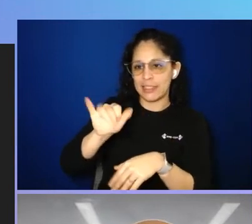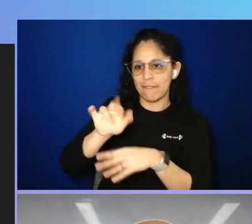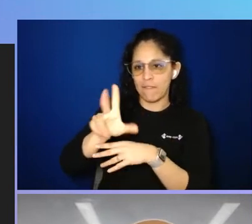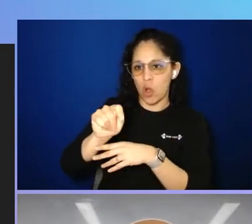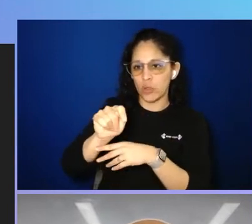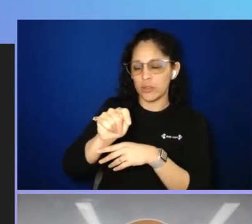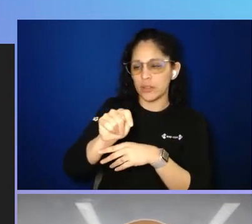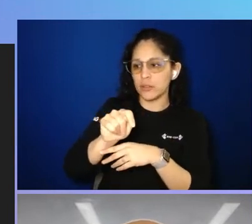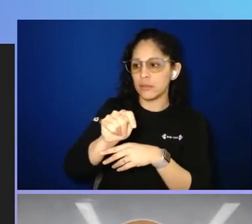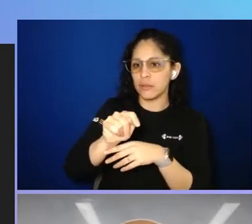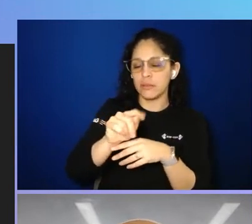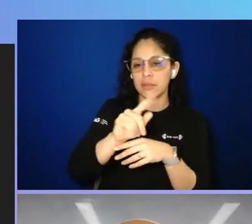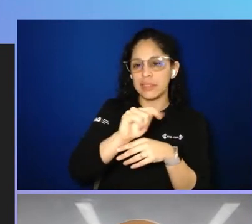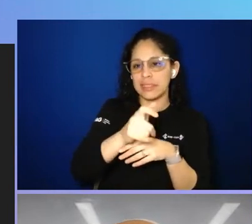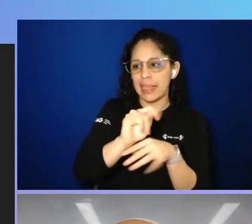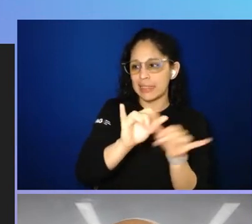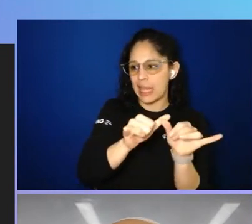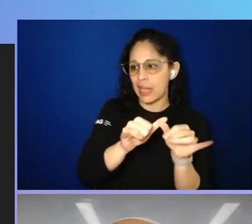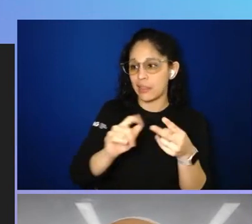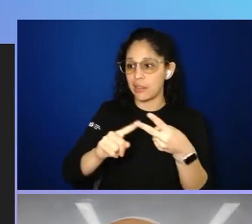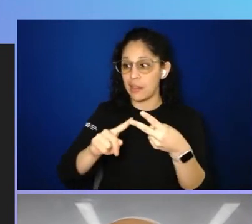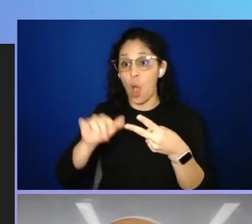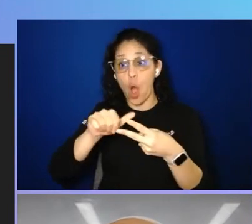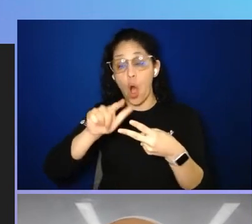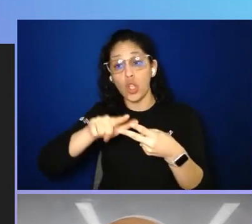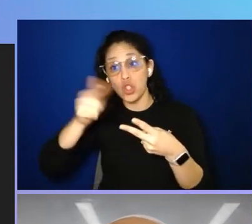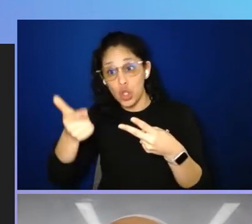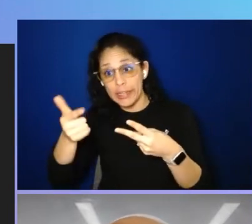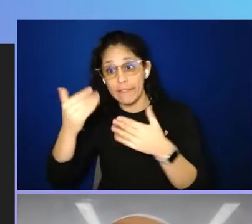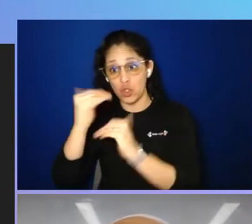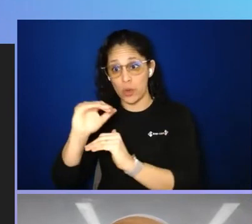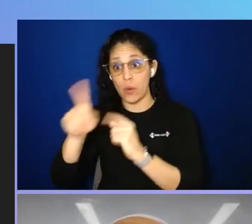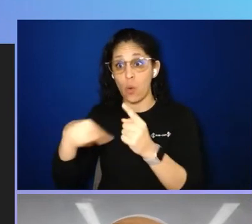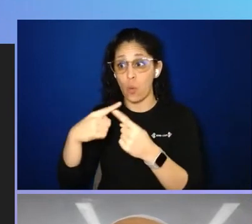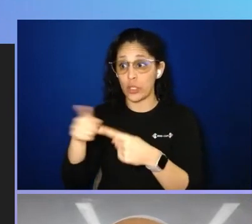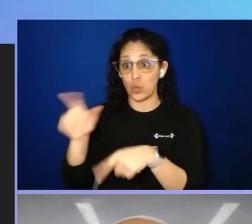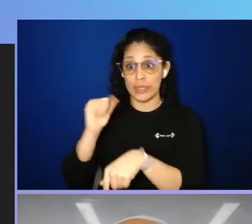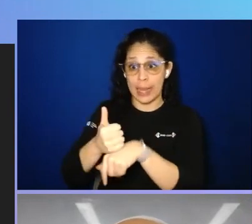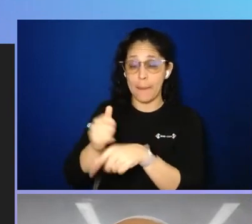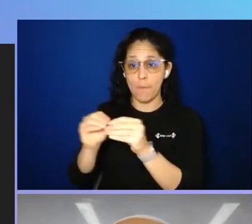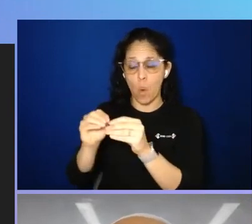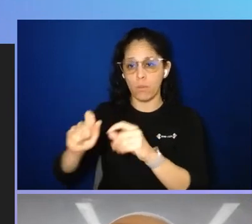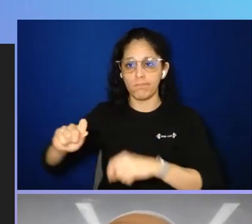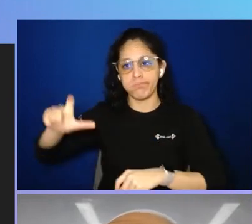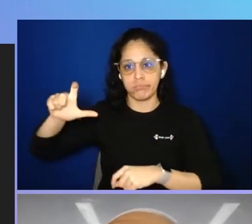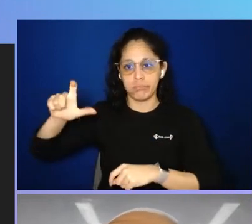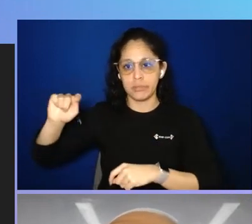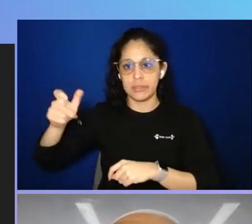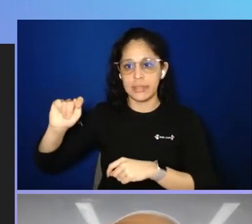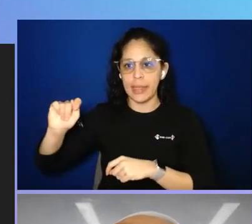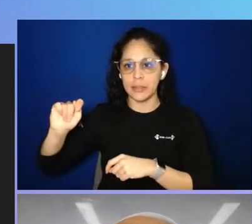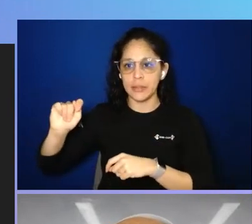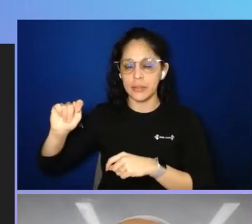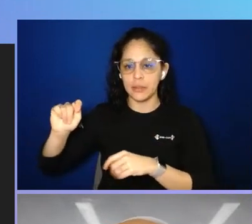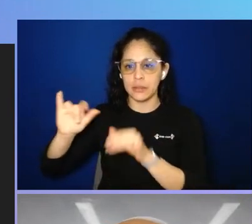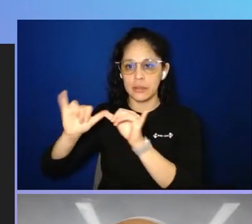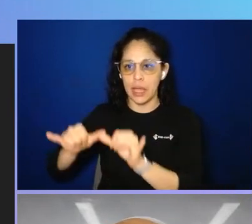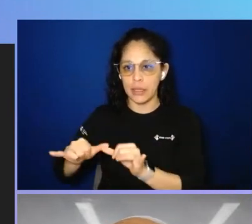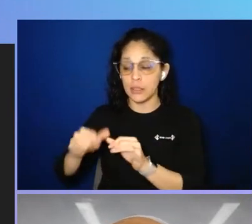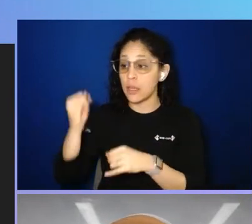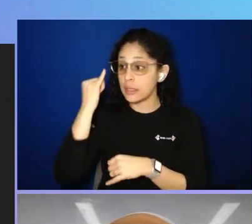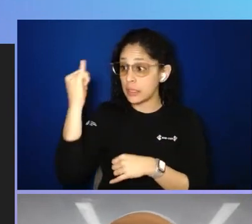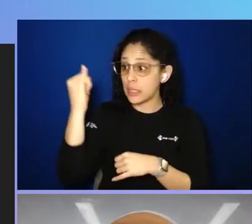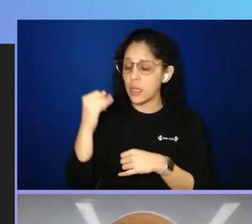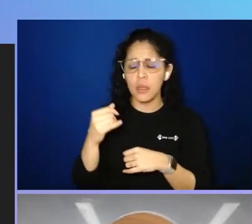replace by that default one when you have larger text sizes. With the idea of you can tweak the